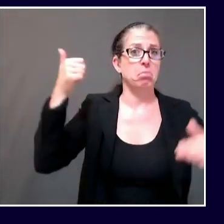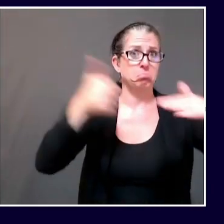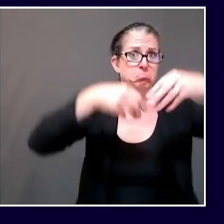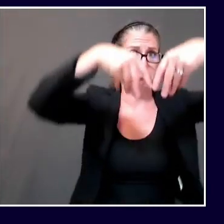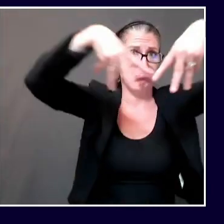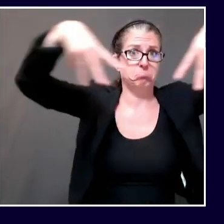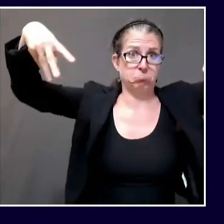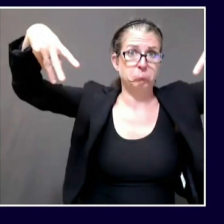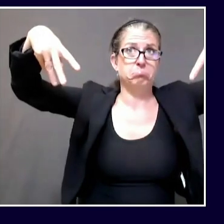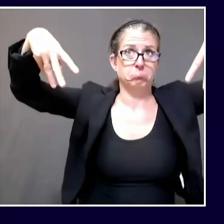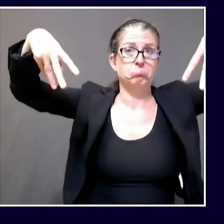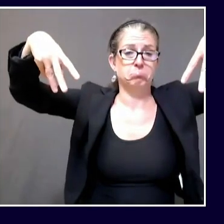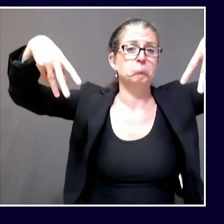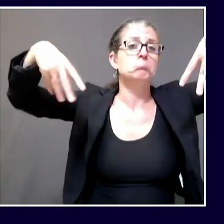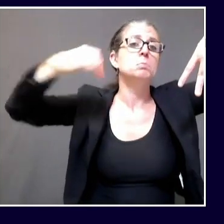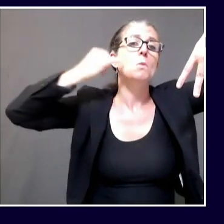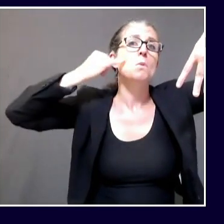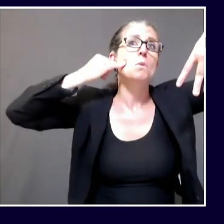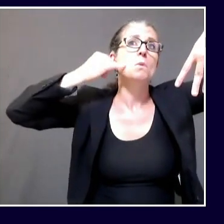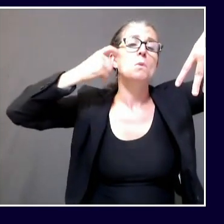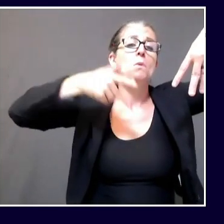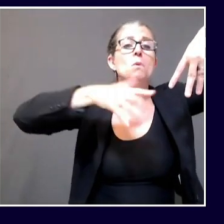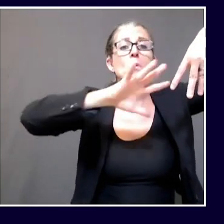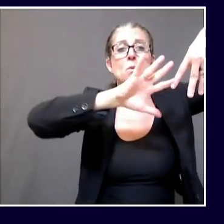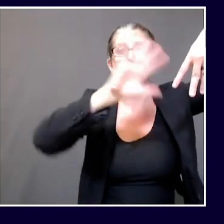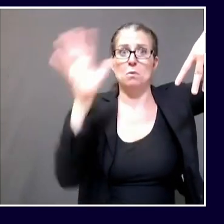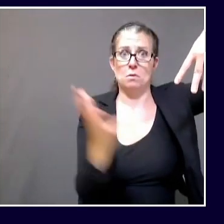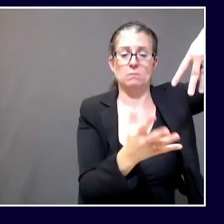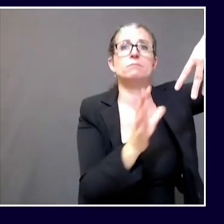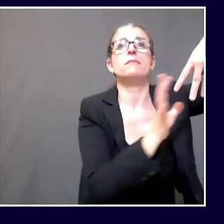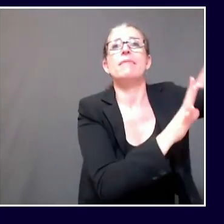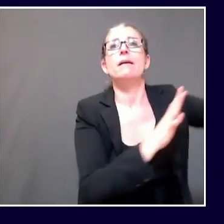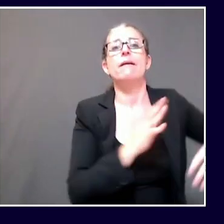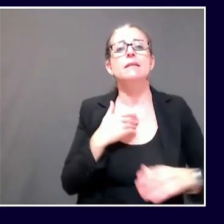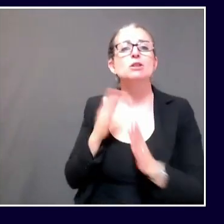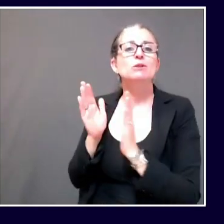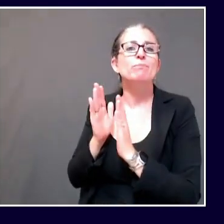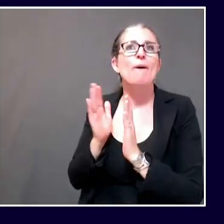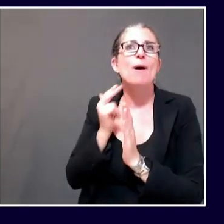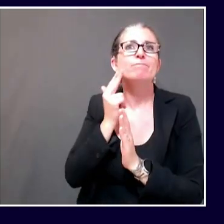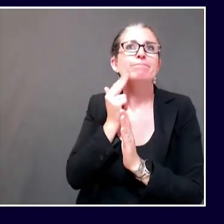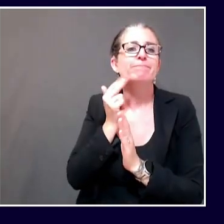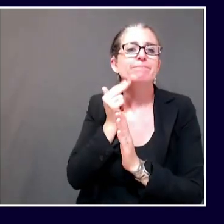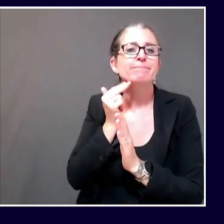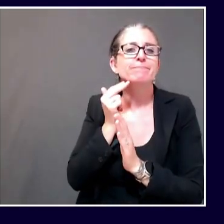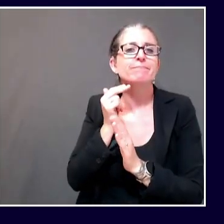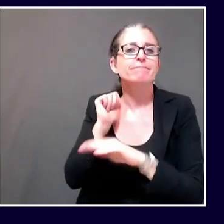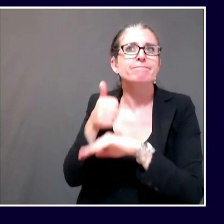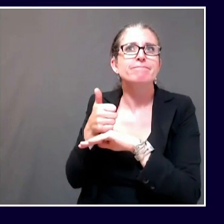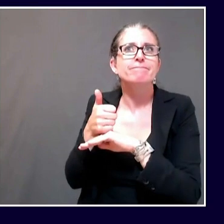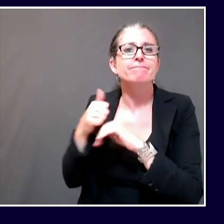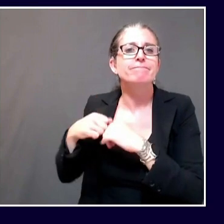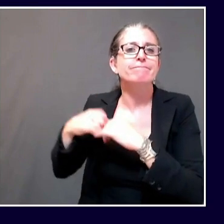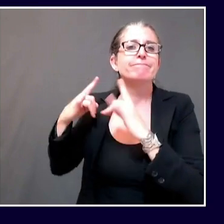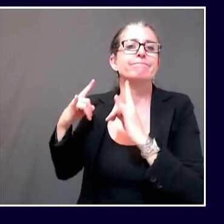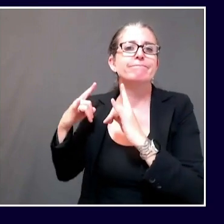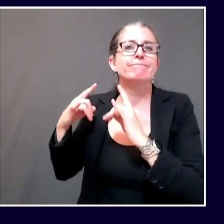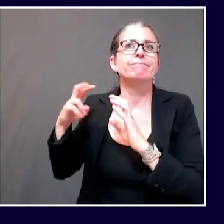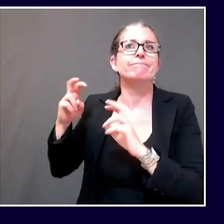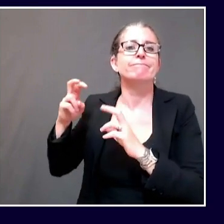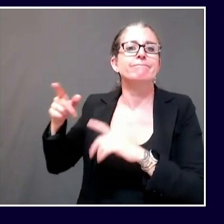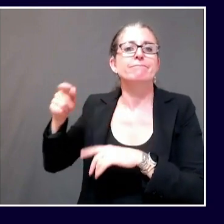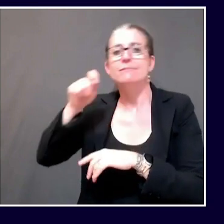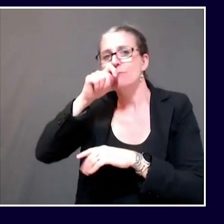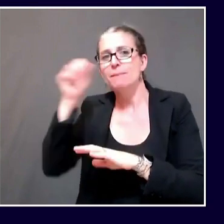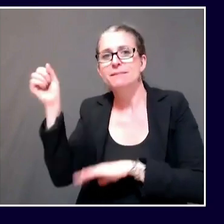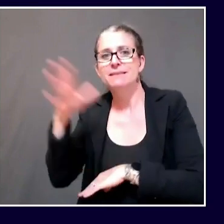maybe walk-in or swab and send, where you can get tested without a doctor's reference, the wait time is 3 to 5 days at